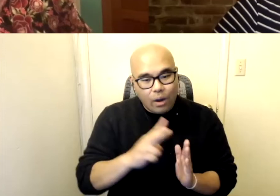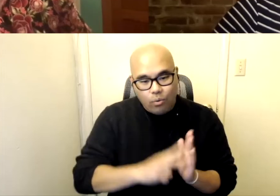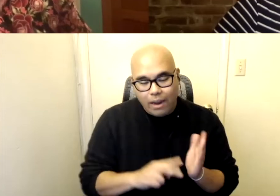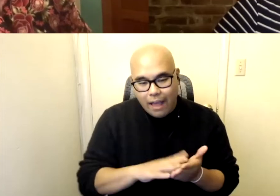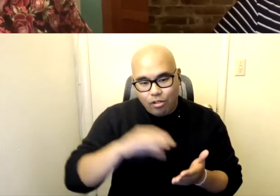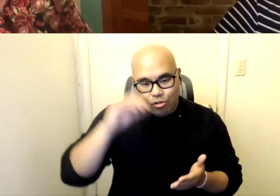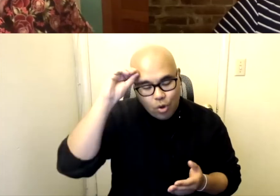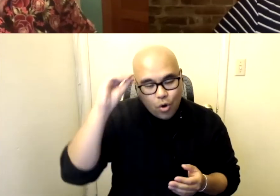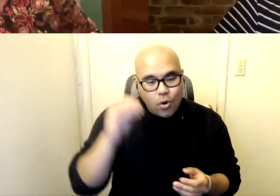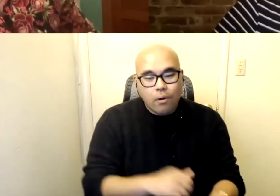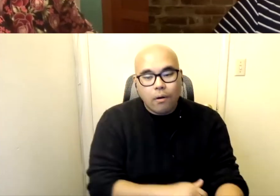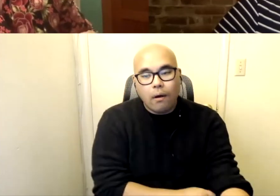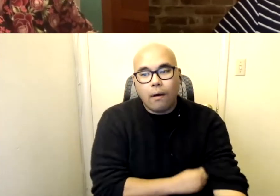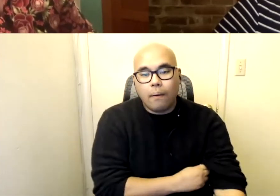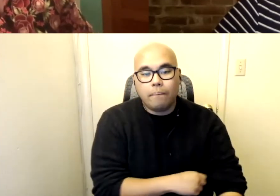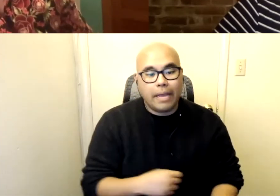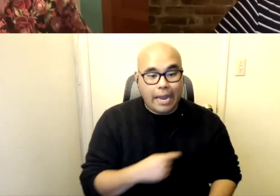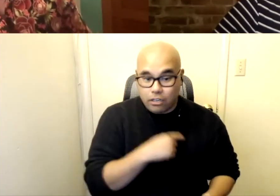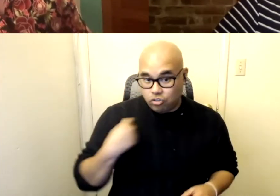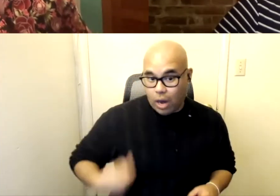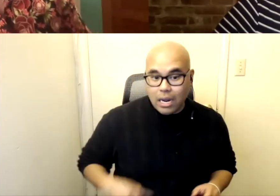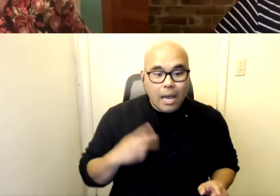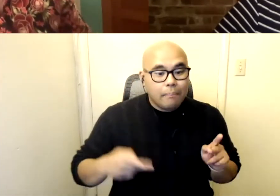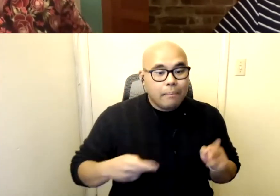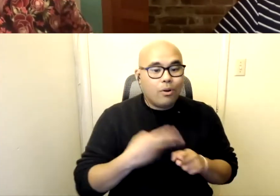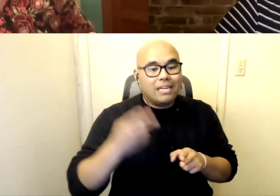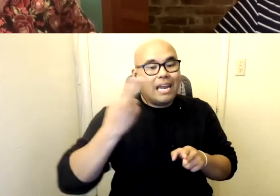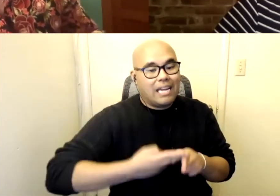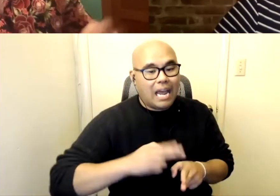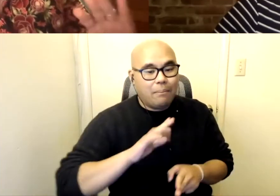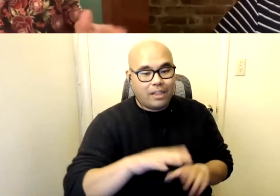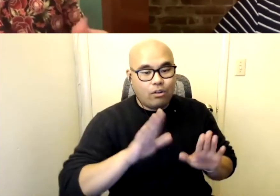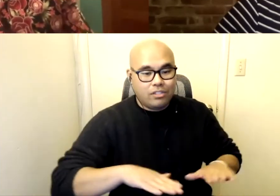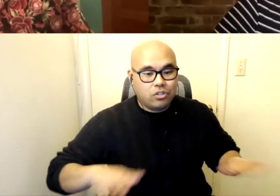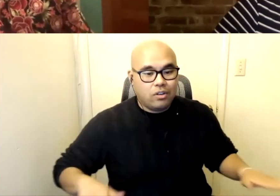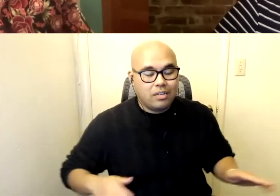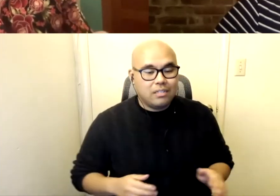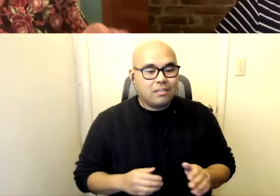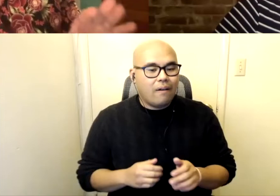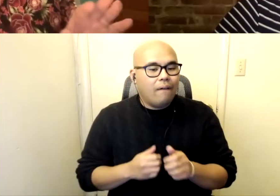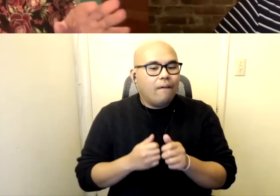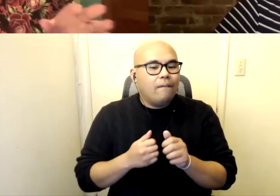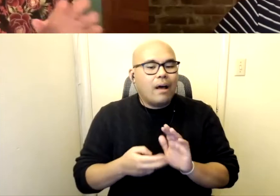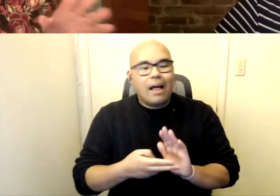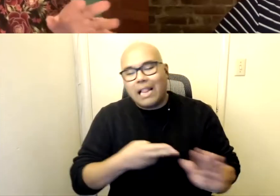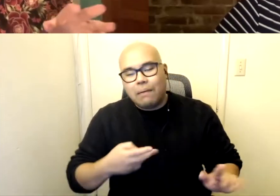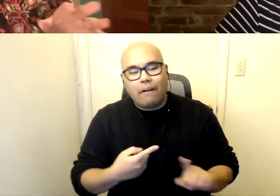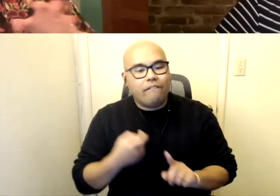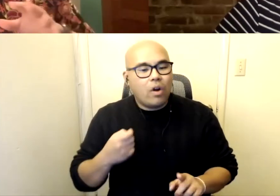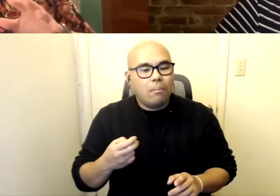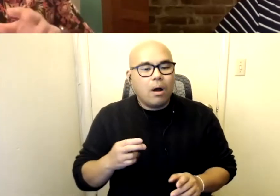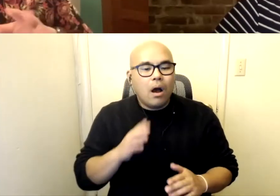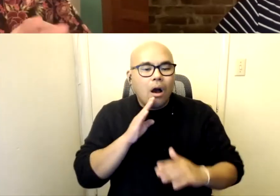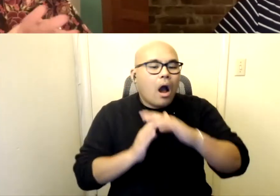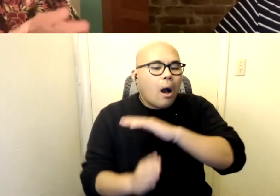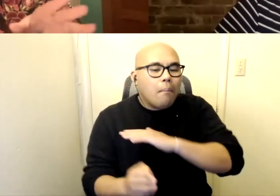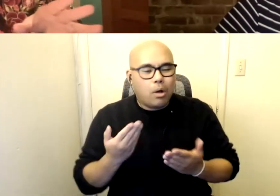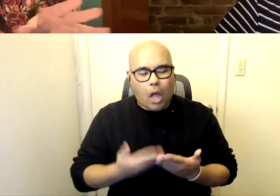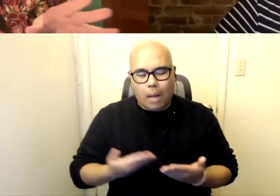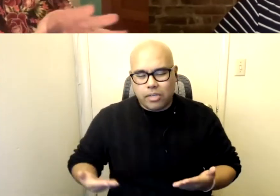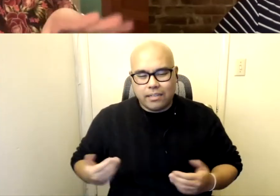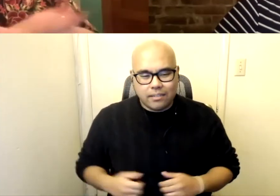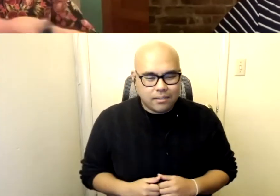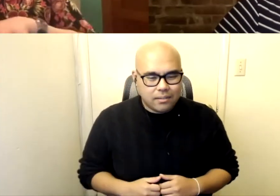learned that in China, people nickname their kids after humble objects to keep it's sort of a way